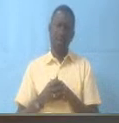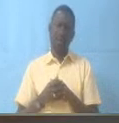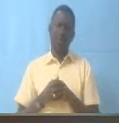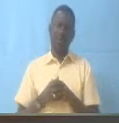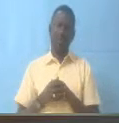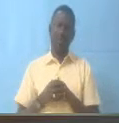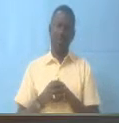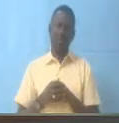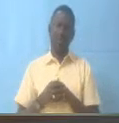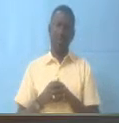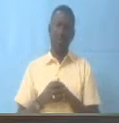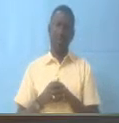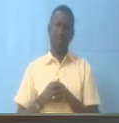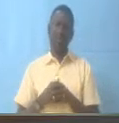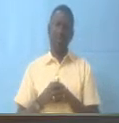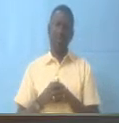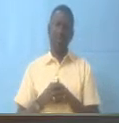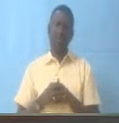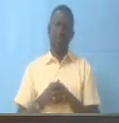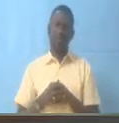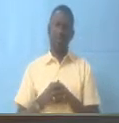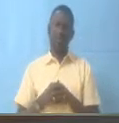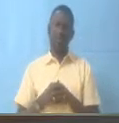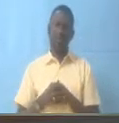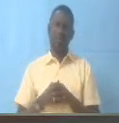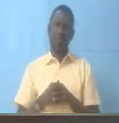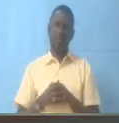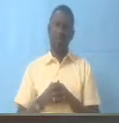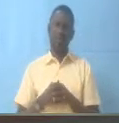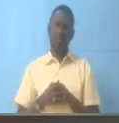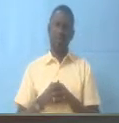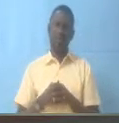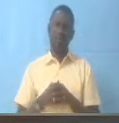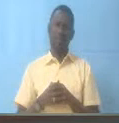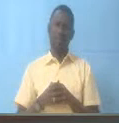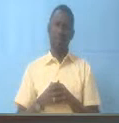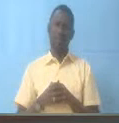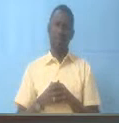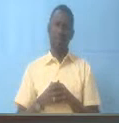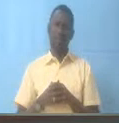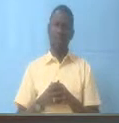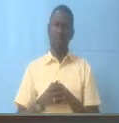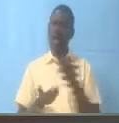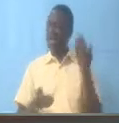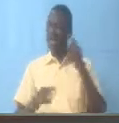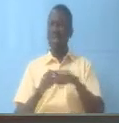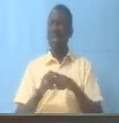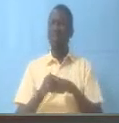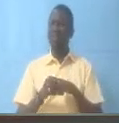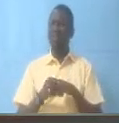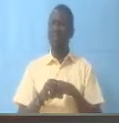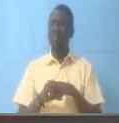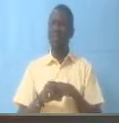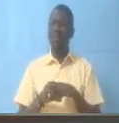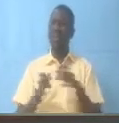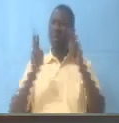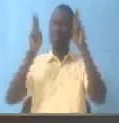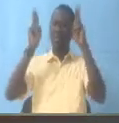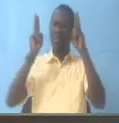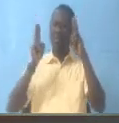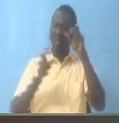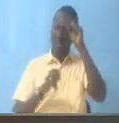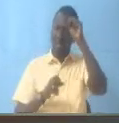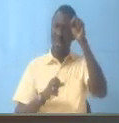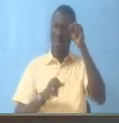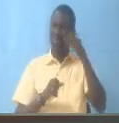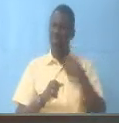ndampaay ci taalibe yooyu loru ci xew-xew boobu? He was misguided, that's all, because he felt that the armed